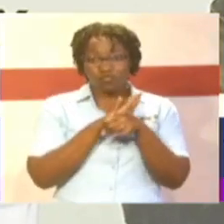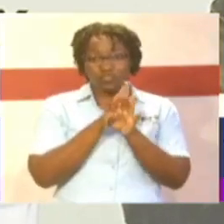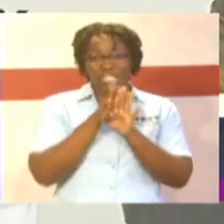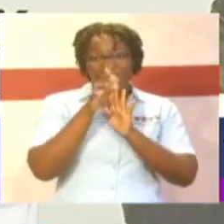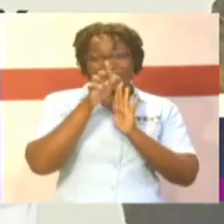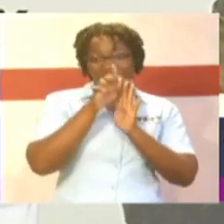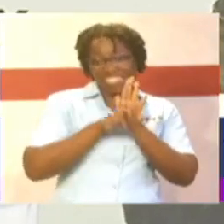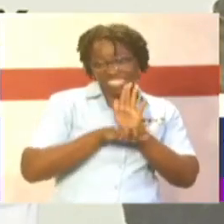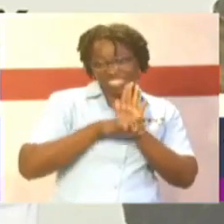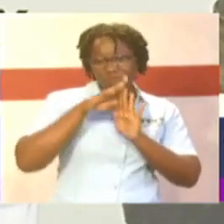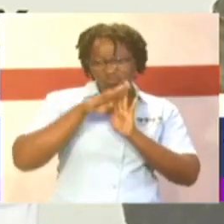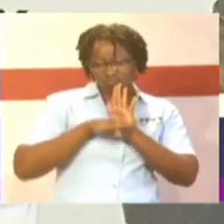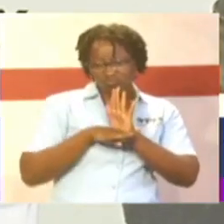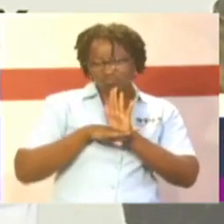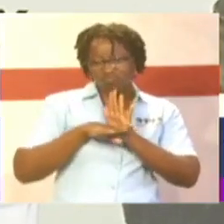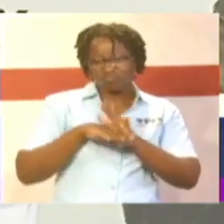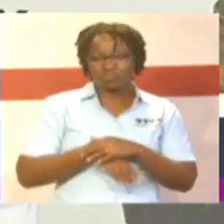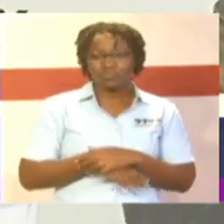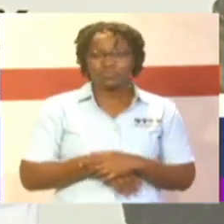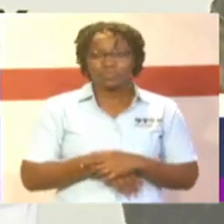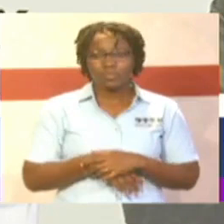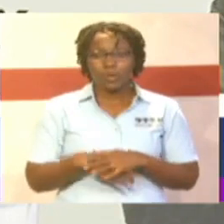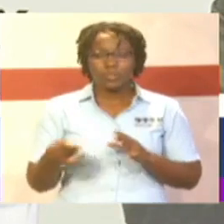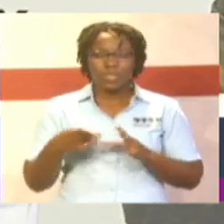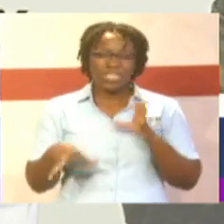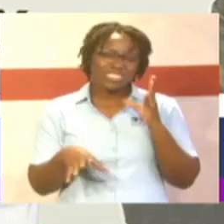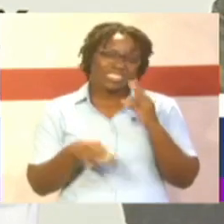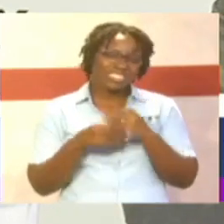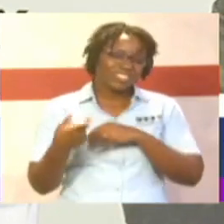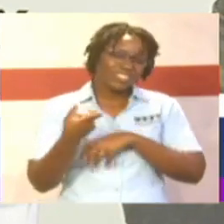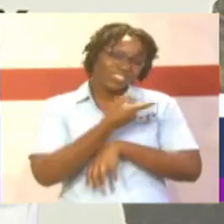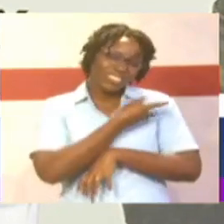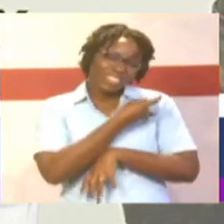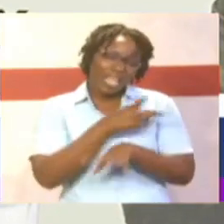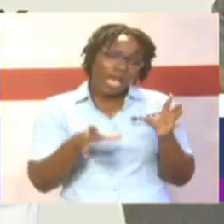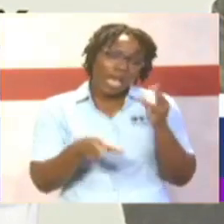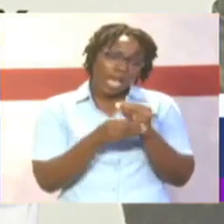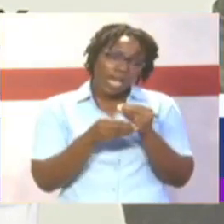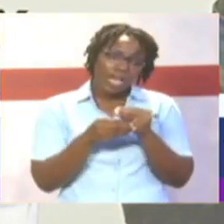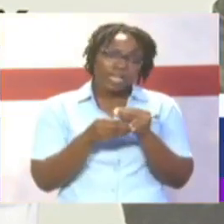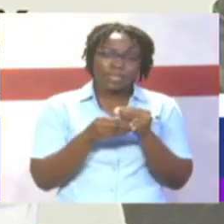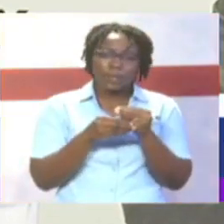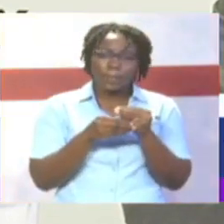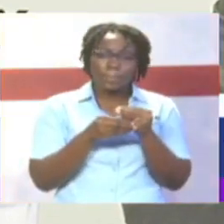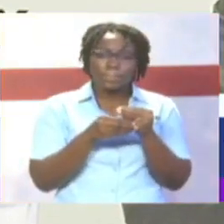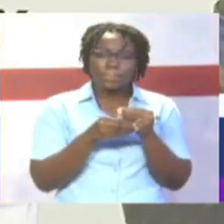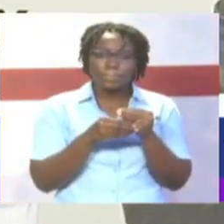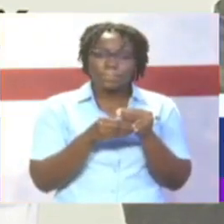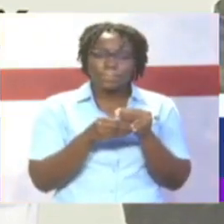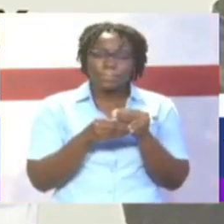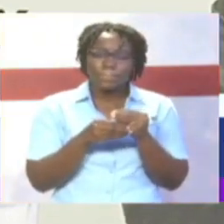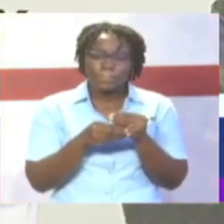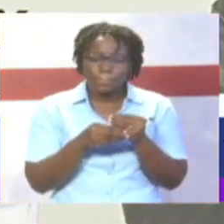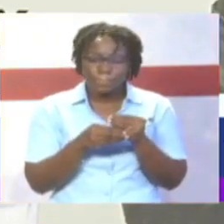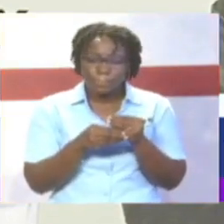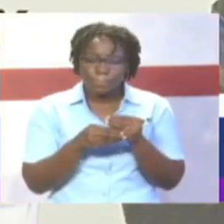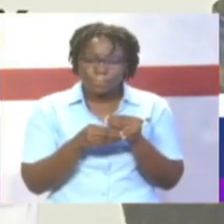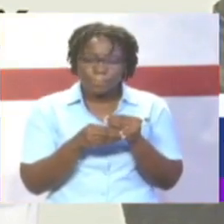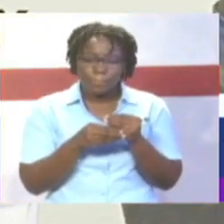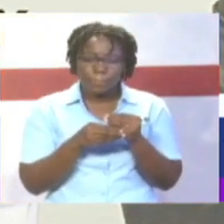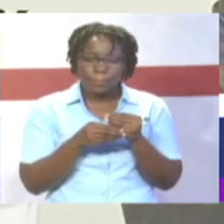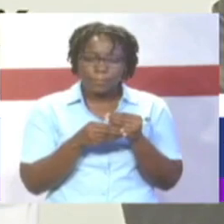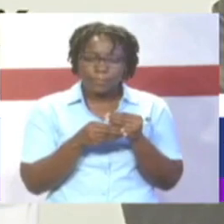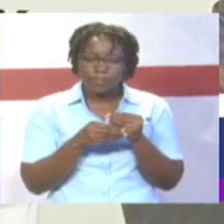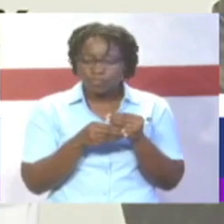as we have additional movement, we'll have additional vaccination, and we will have a braking force applied to that increased tendency